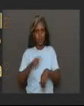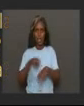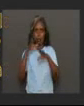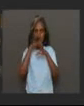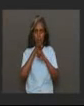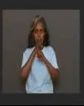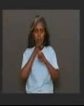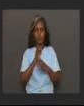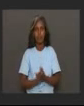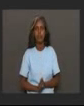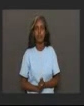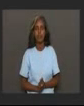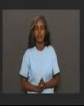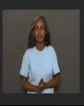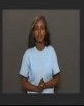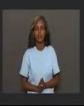Time's up!